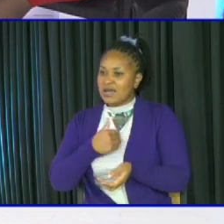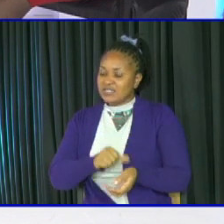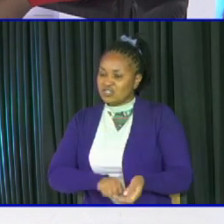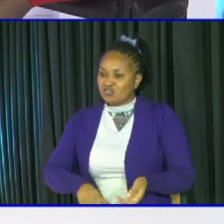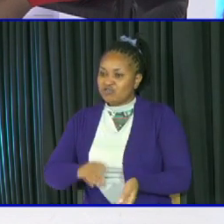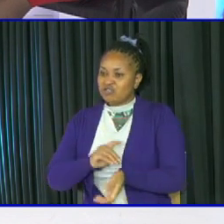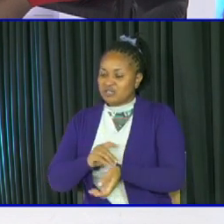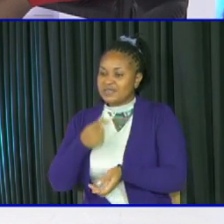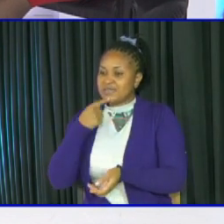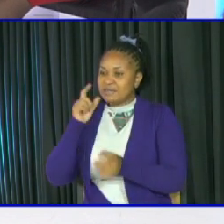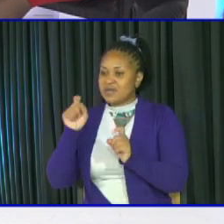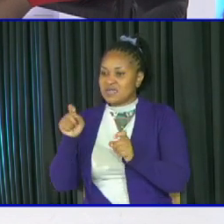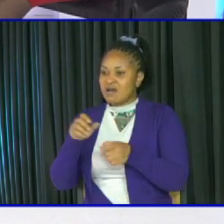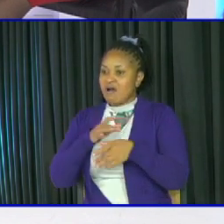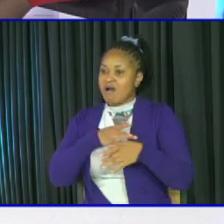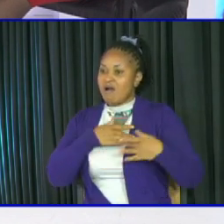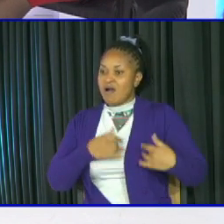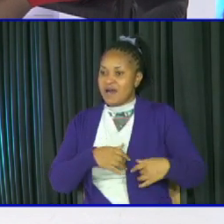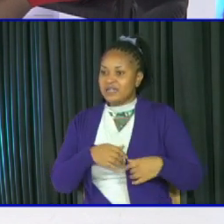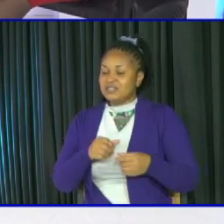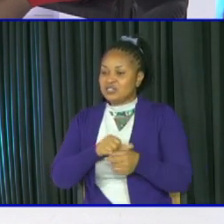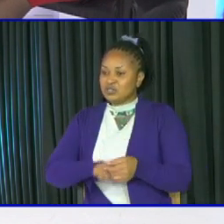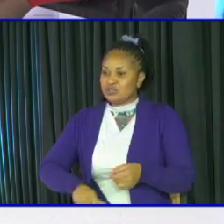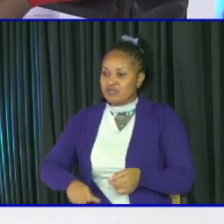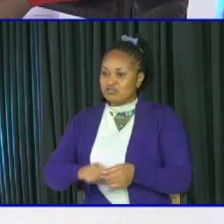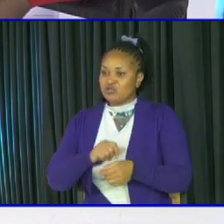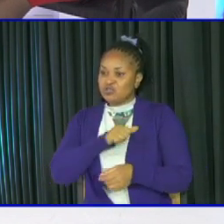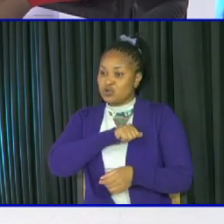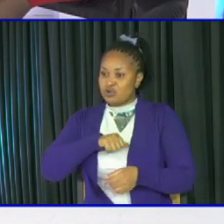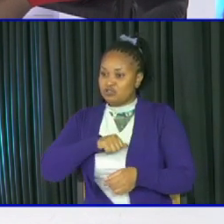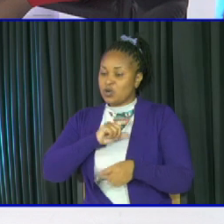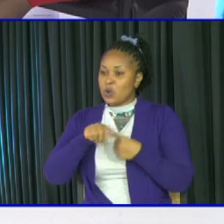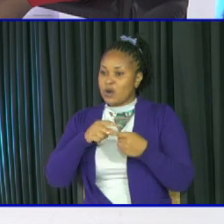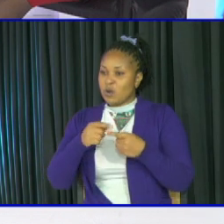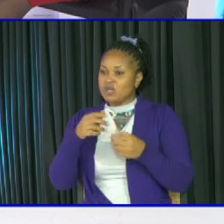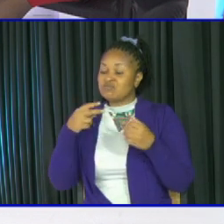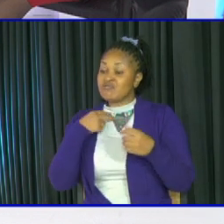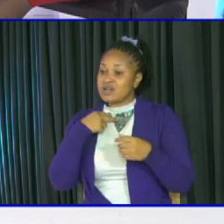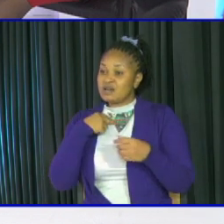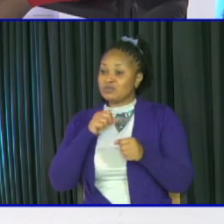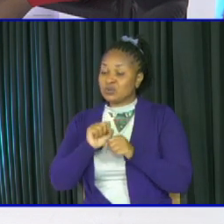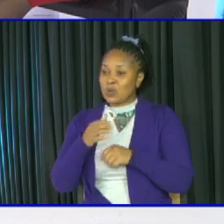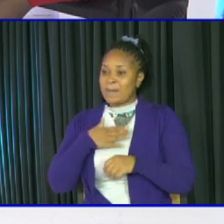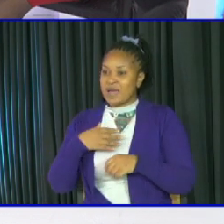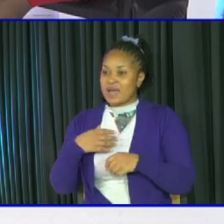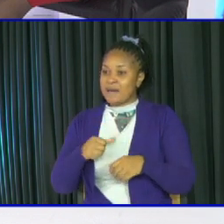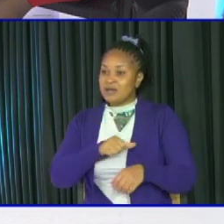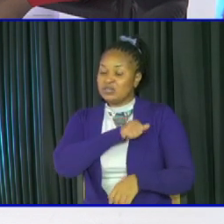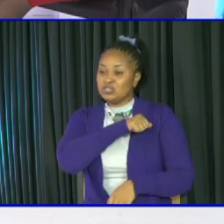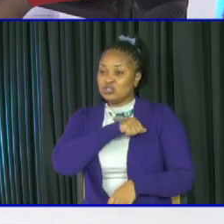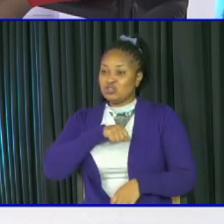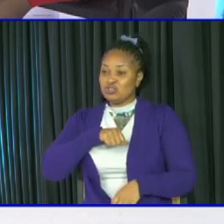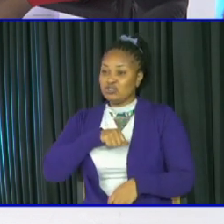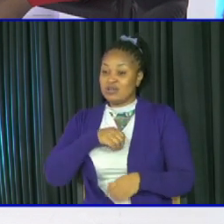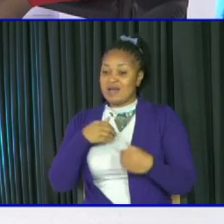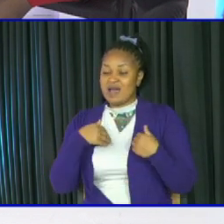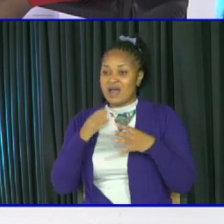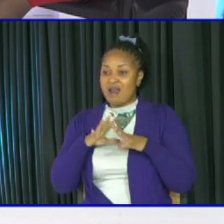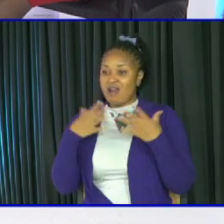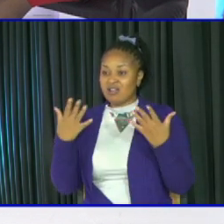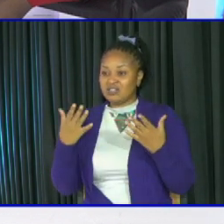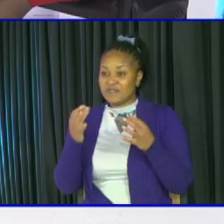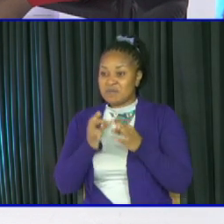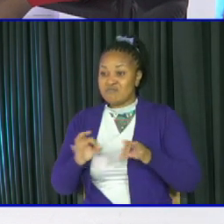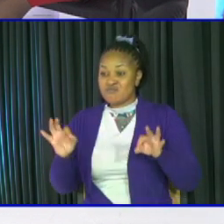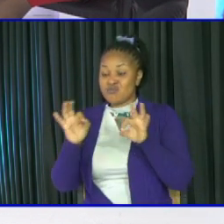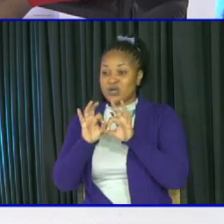heart surgery right while I was pregnant. So my operation was star-studded, you know.